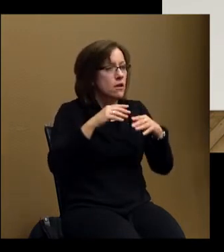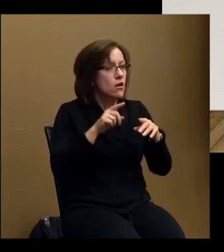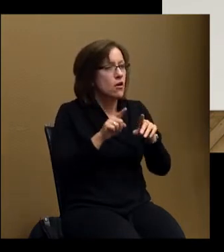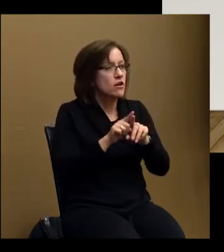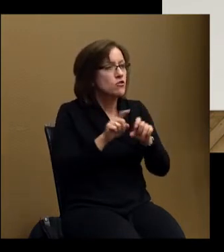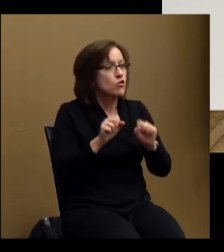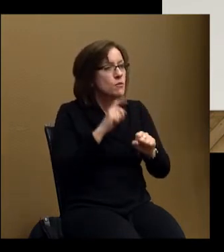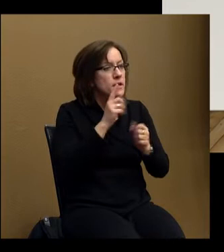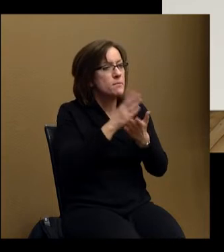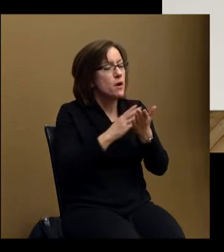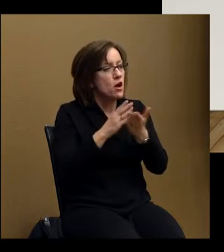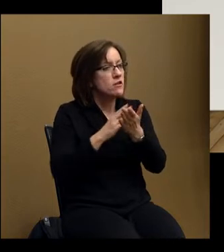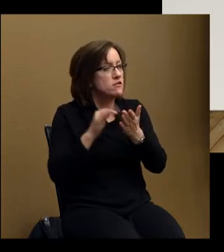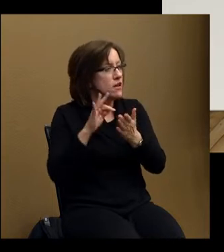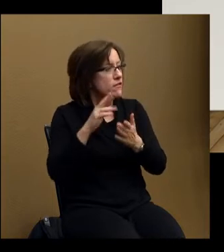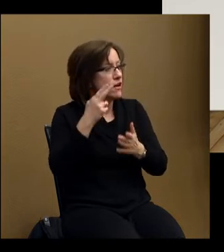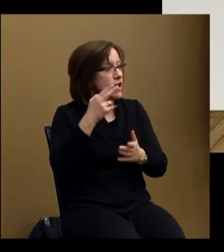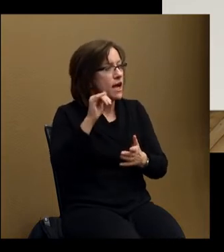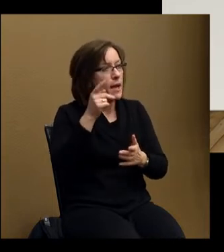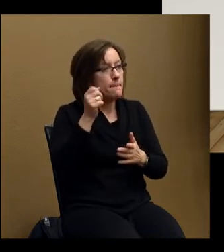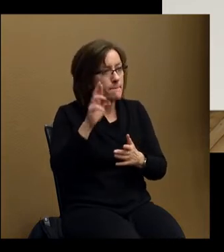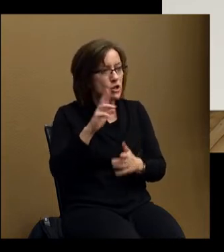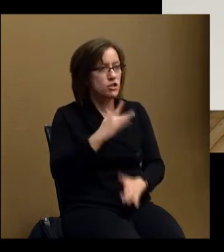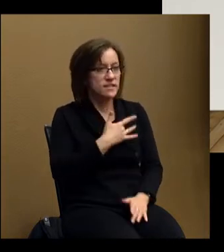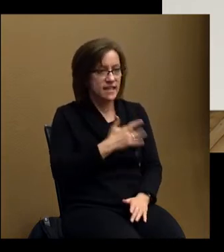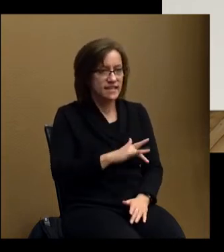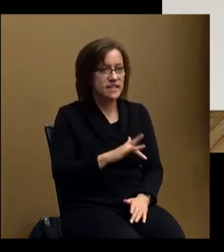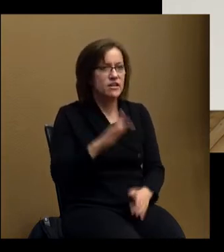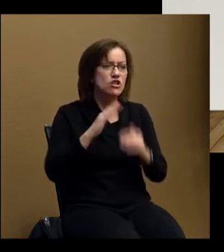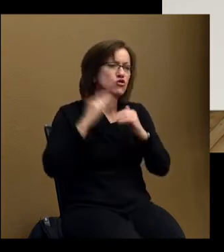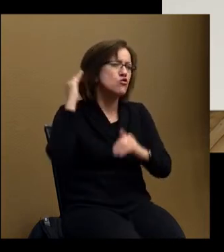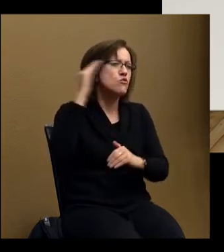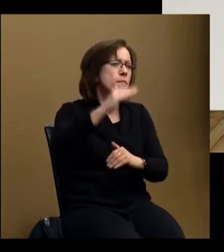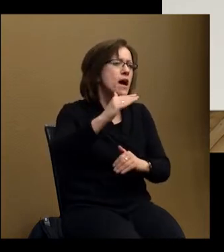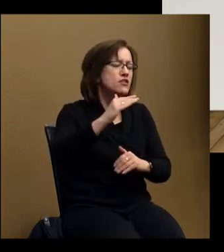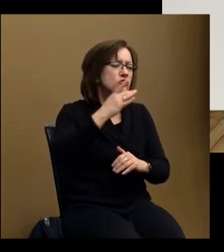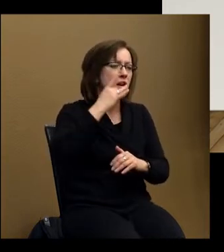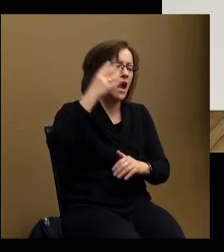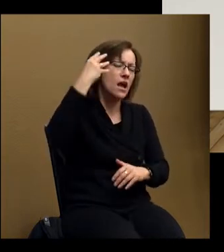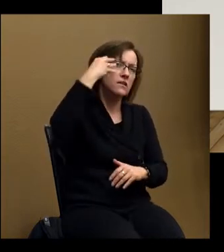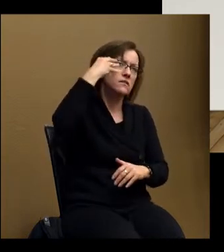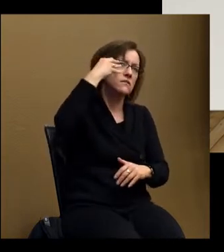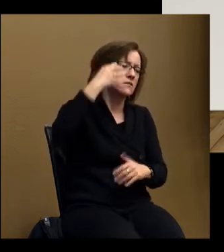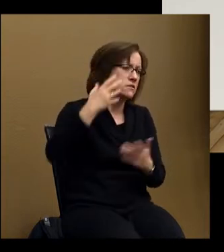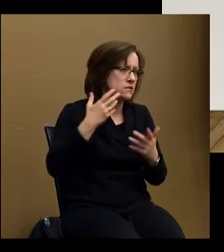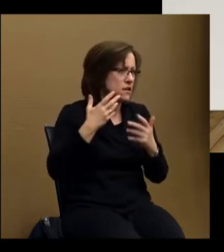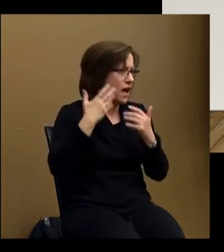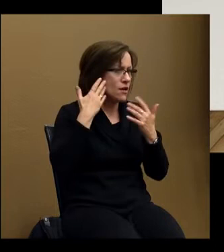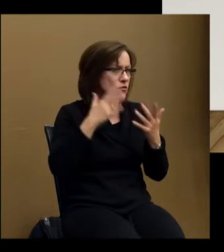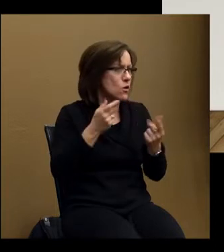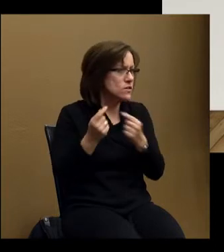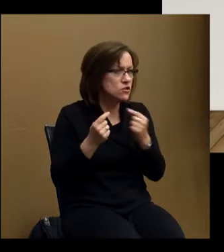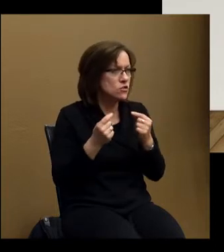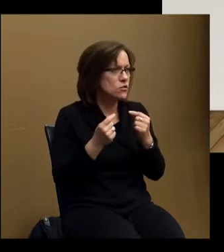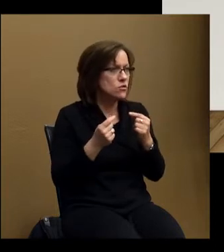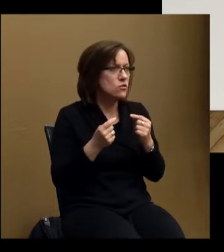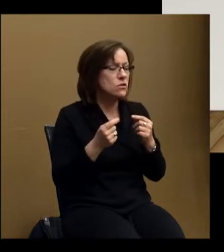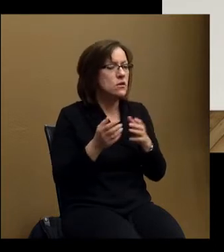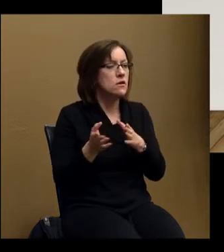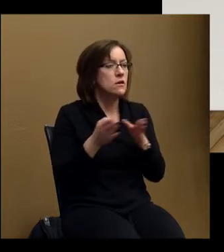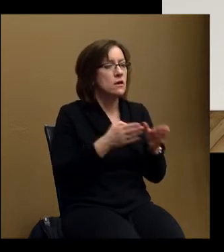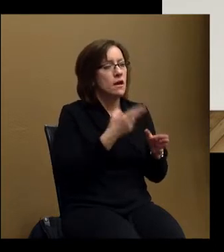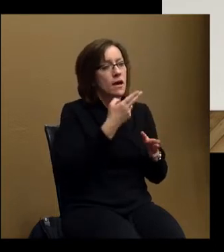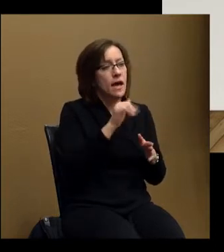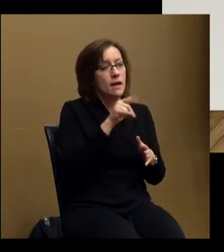be components of hypersensitivity. Too much is coming in. I don't know how to handle that.